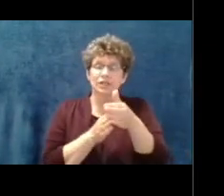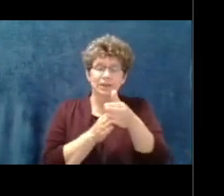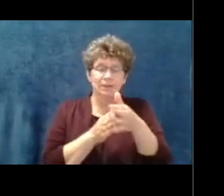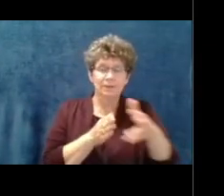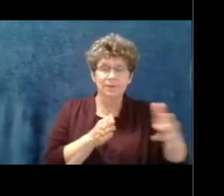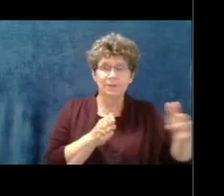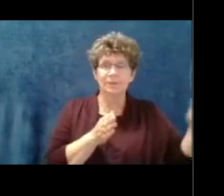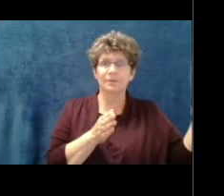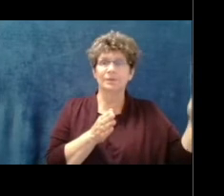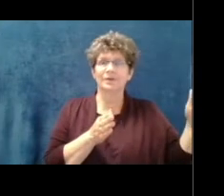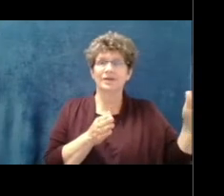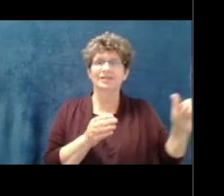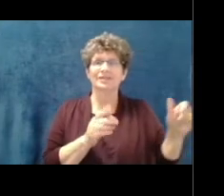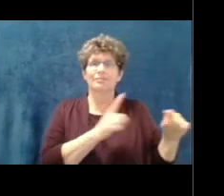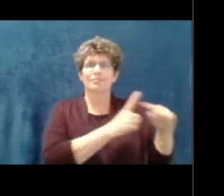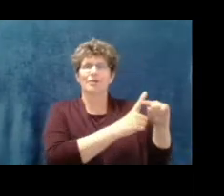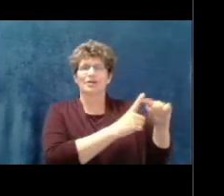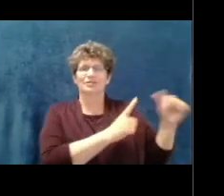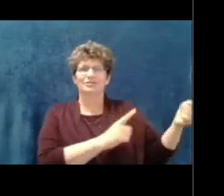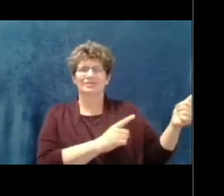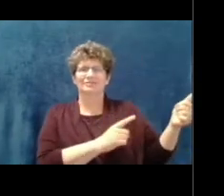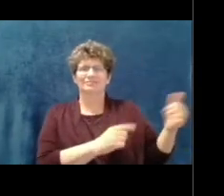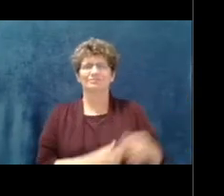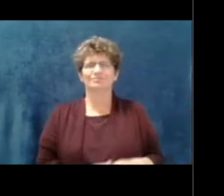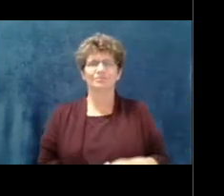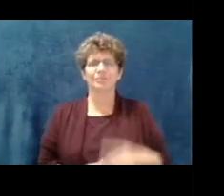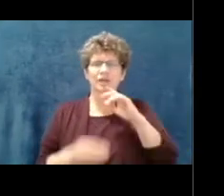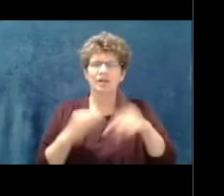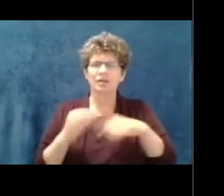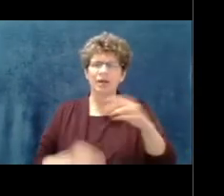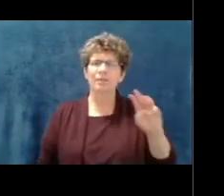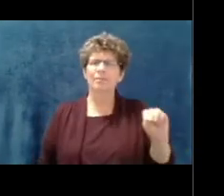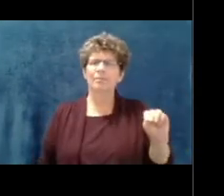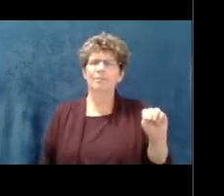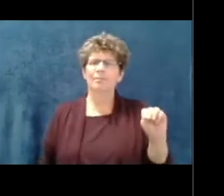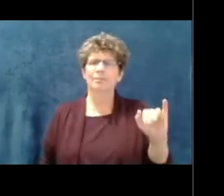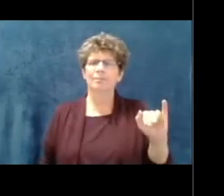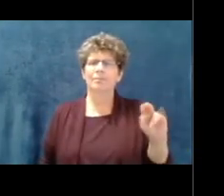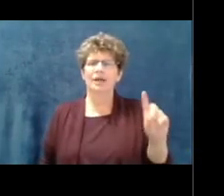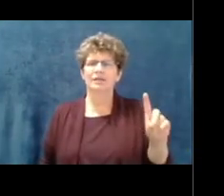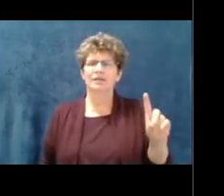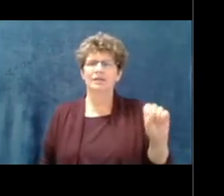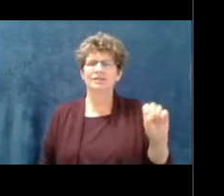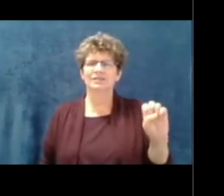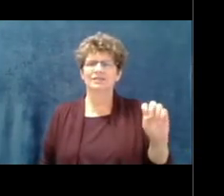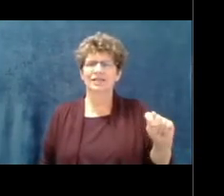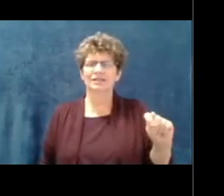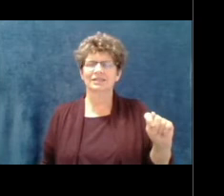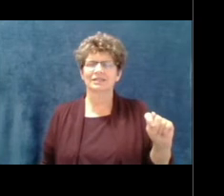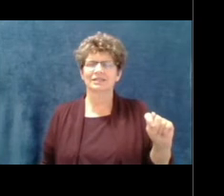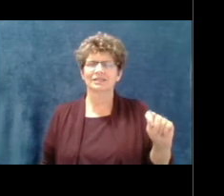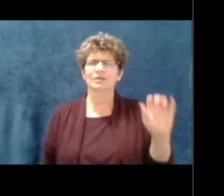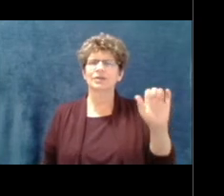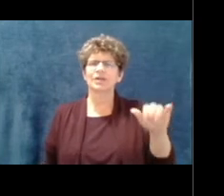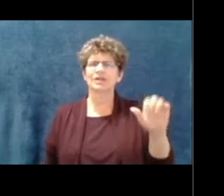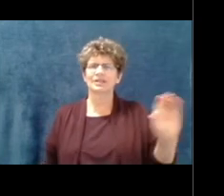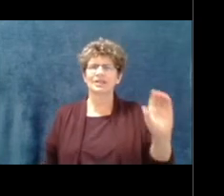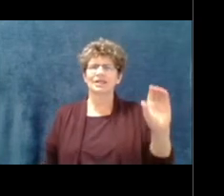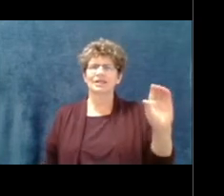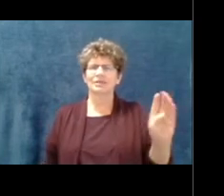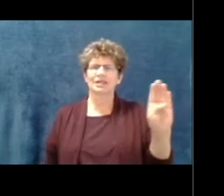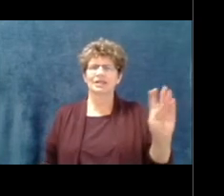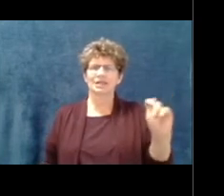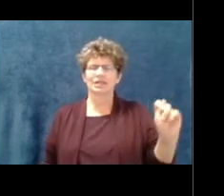you an example of how powerful mindsets are for people. So I'm going to take you through the cognitive behavioral therapy model